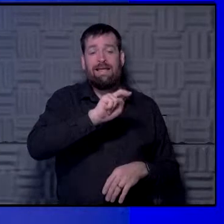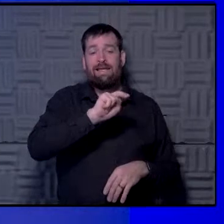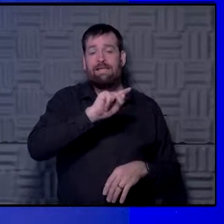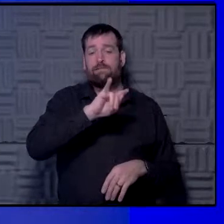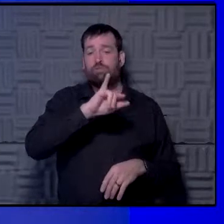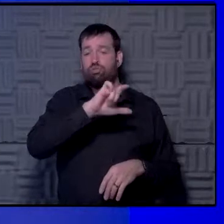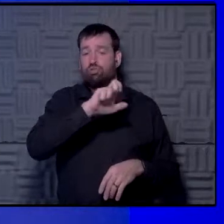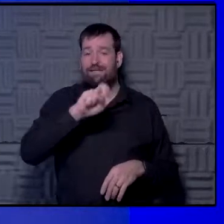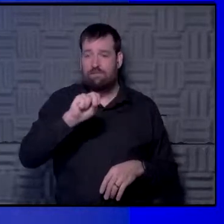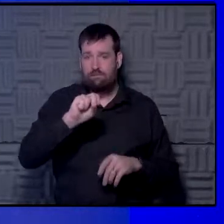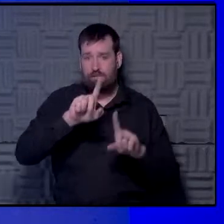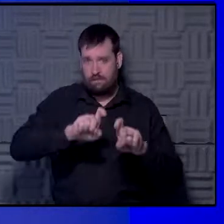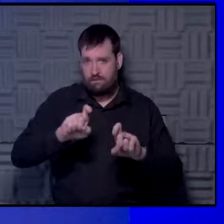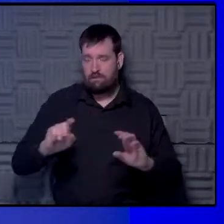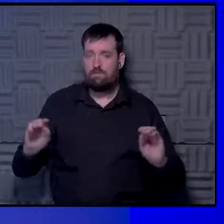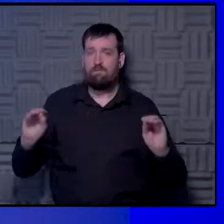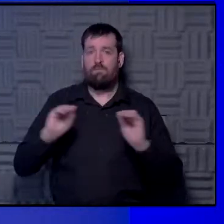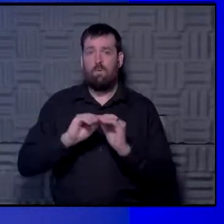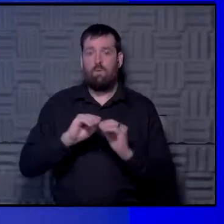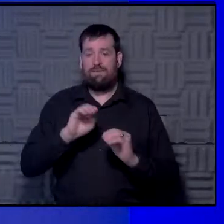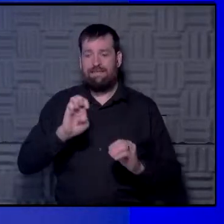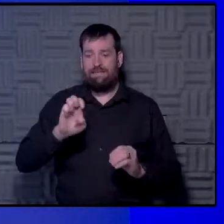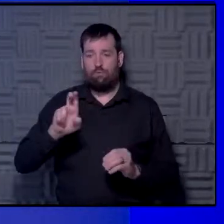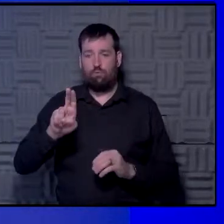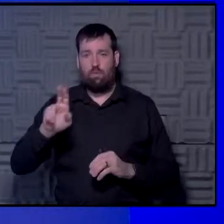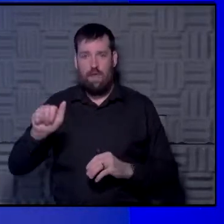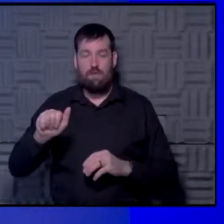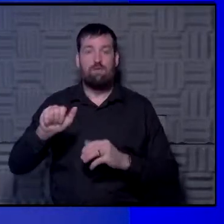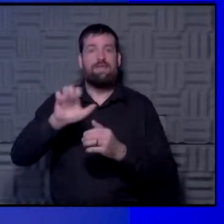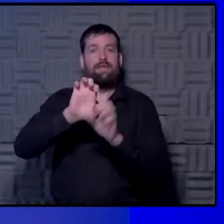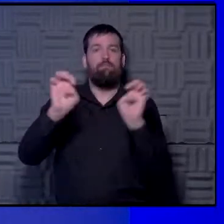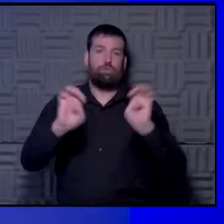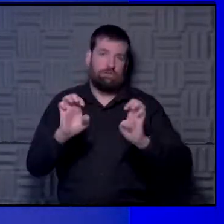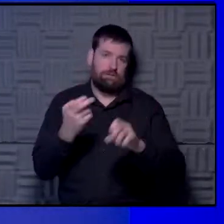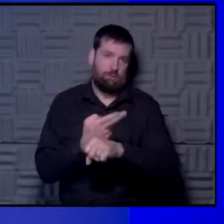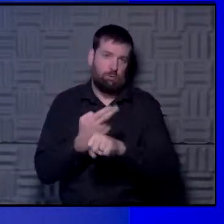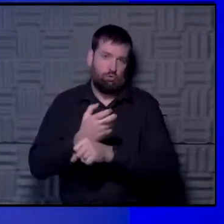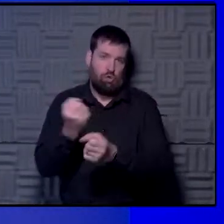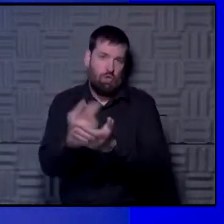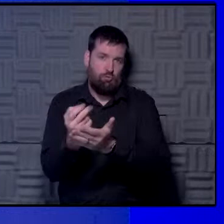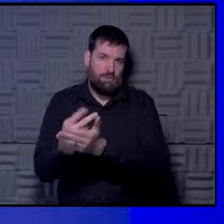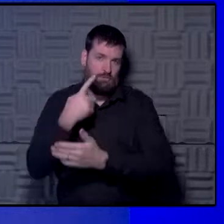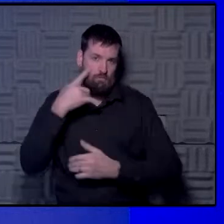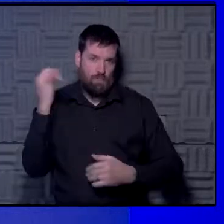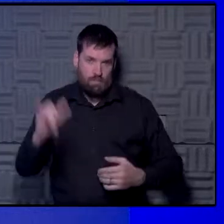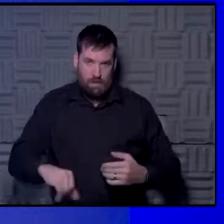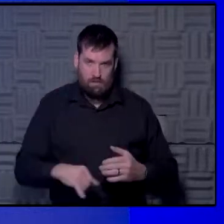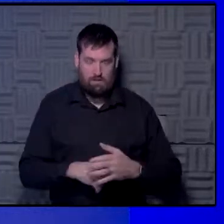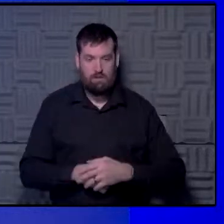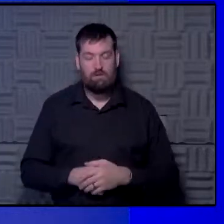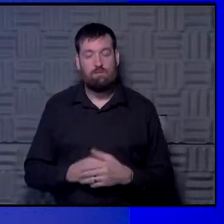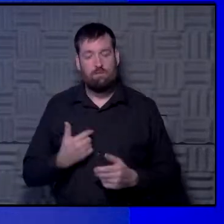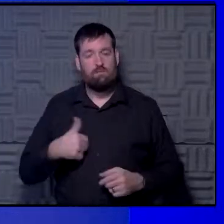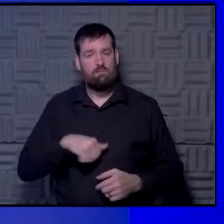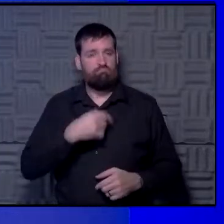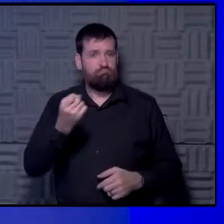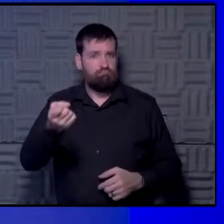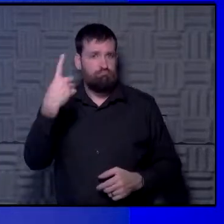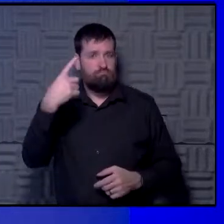be more and more EUAs, or emergency use authorizations, for that. We understand that